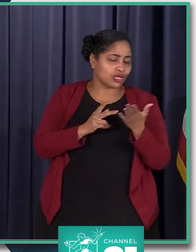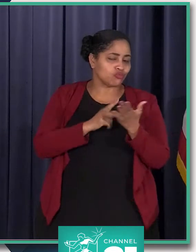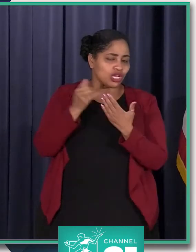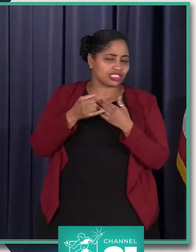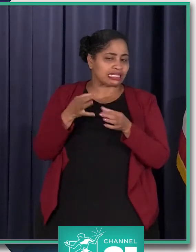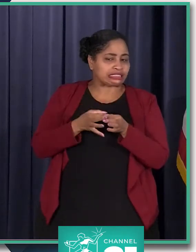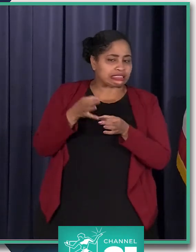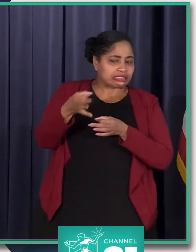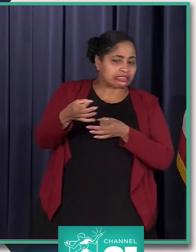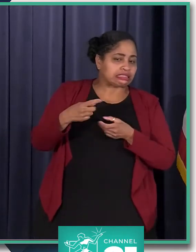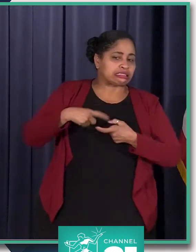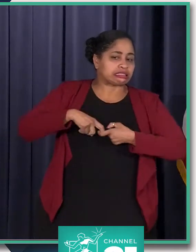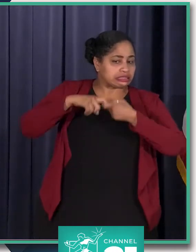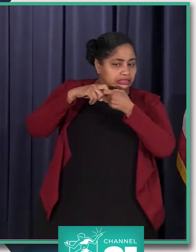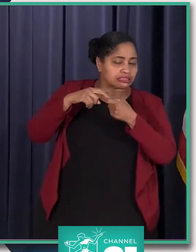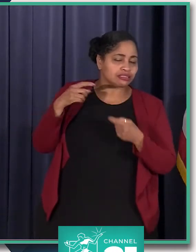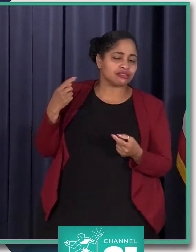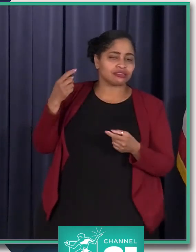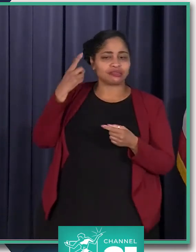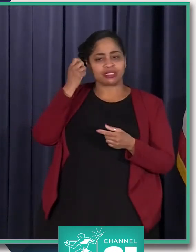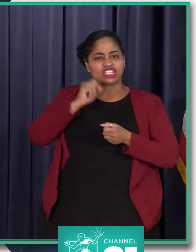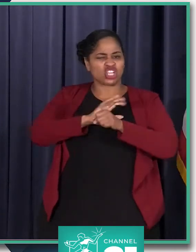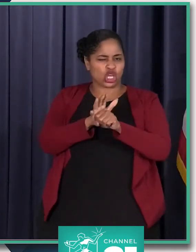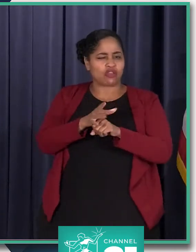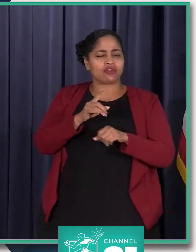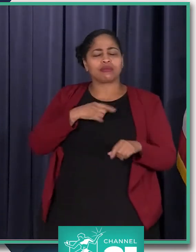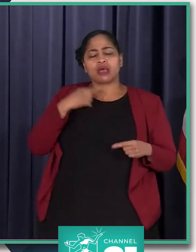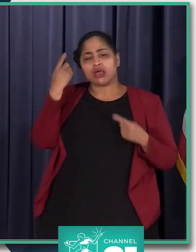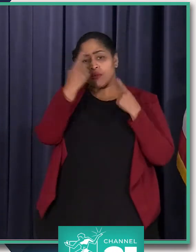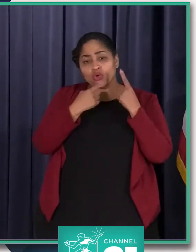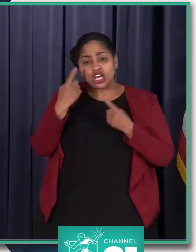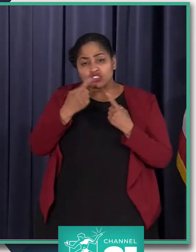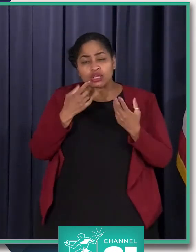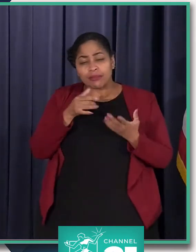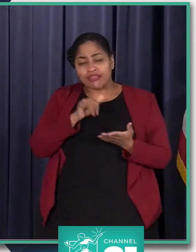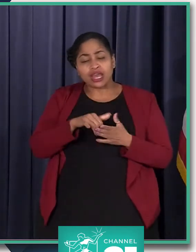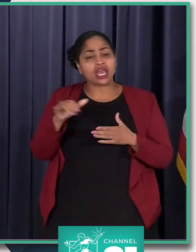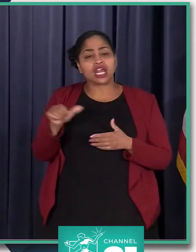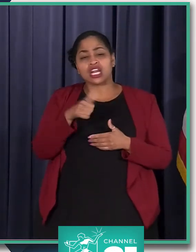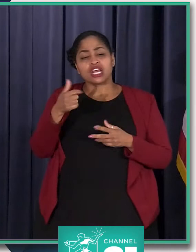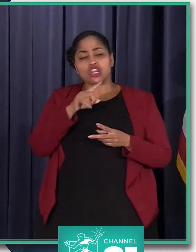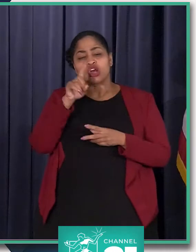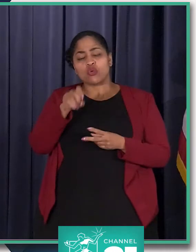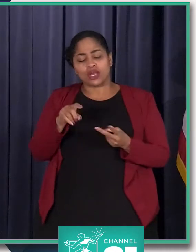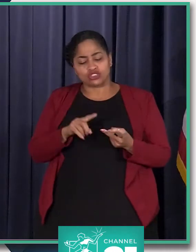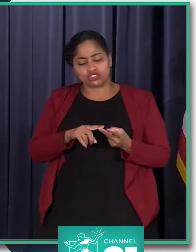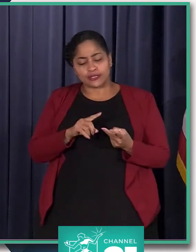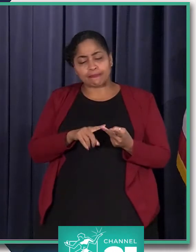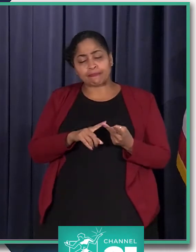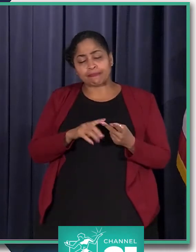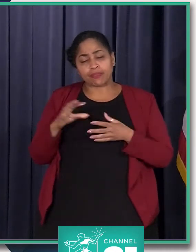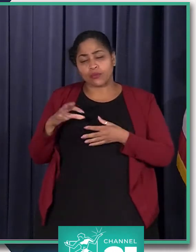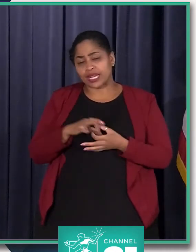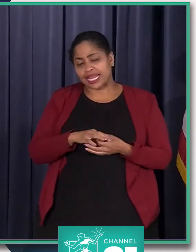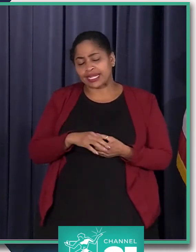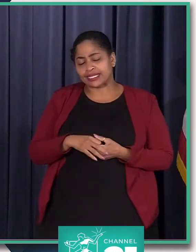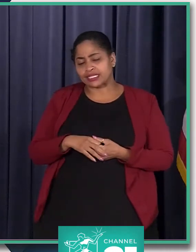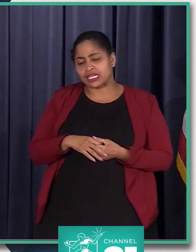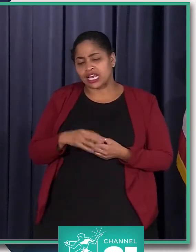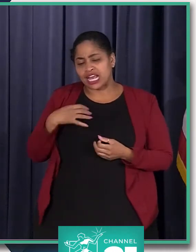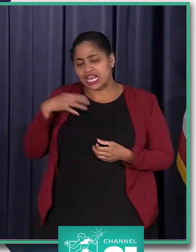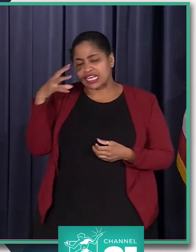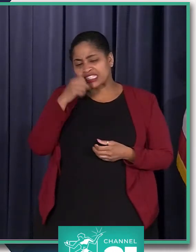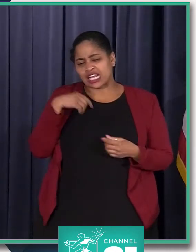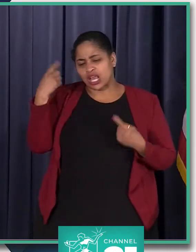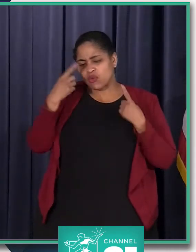been sort of pushed back or postponed or held up. So I was just wondering what the status of that was. And then another question related, I guess I was